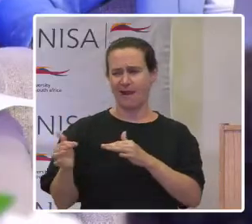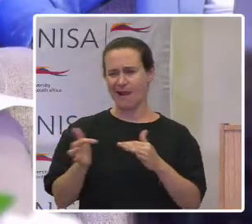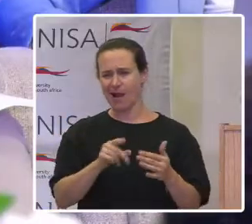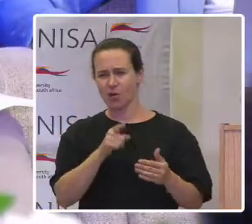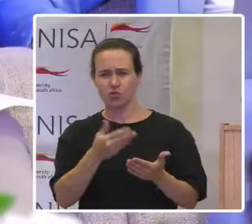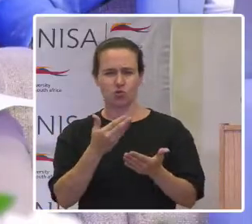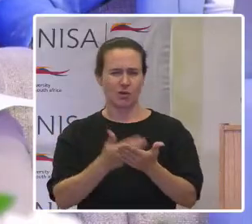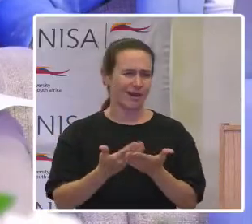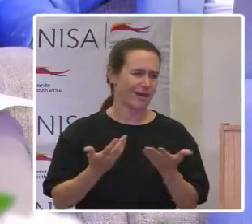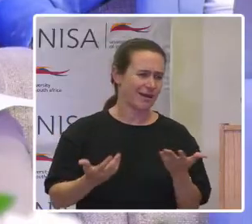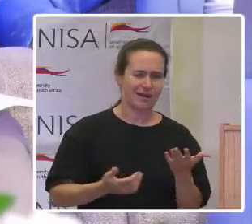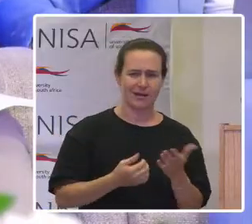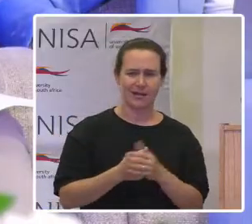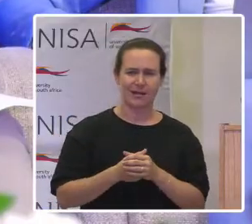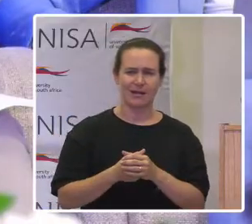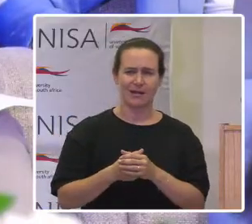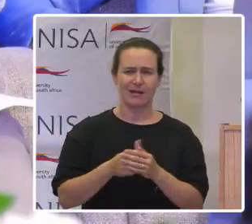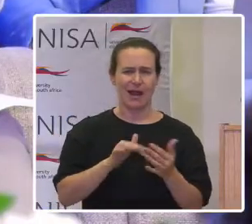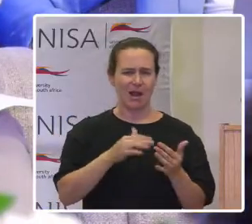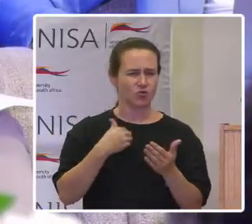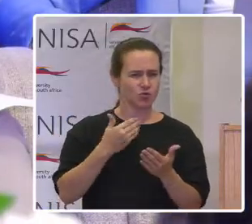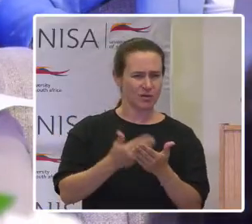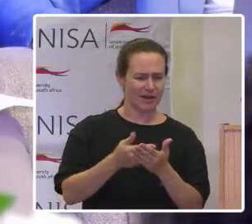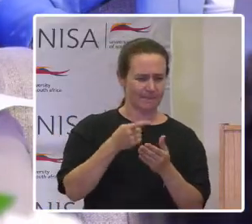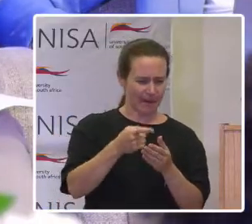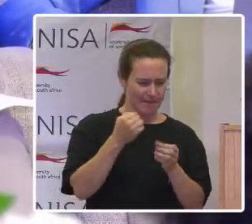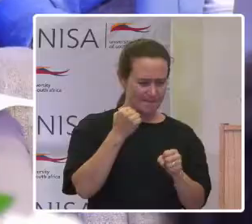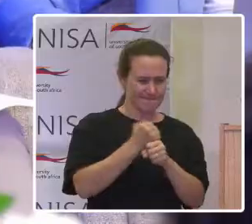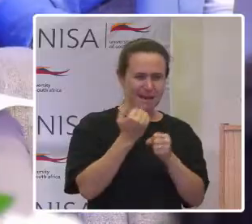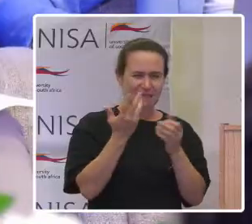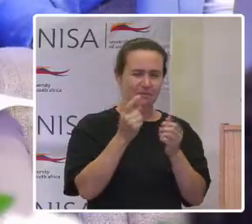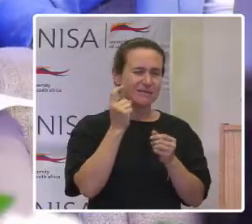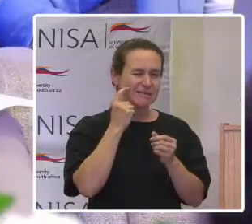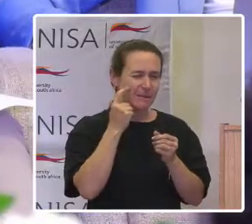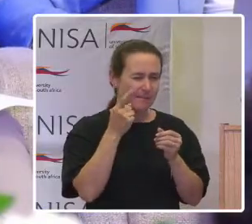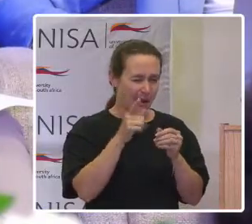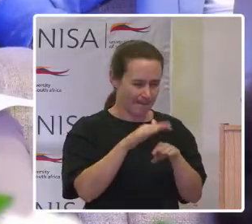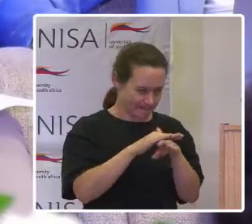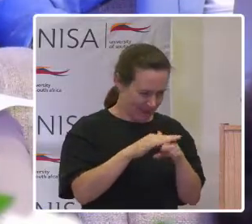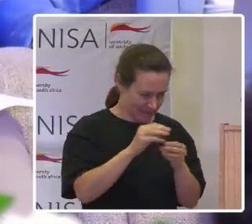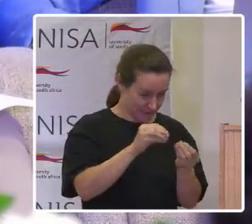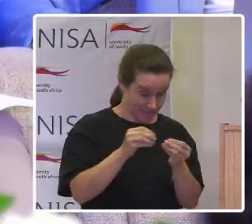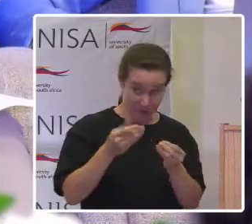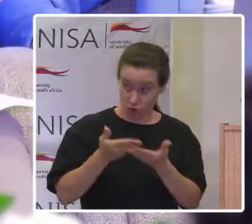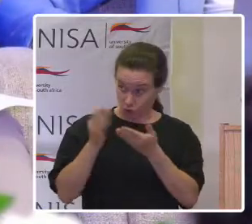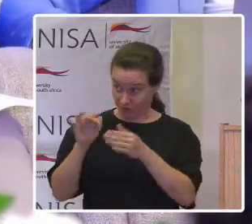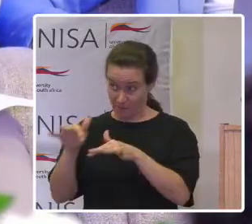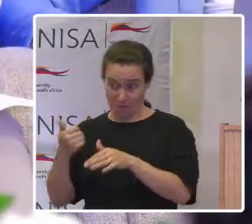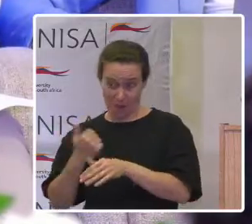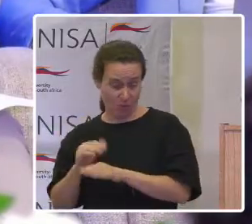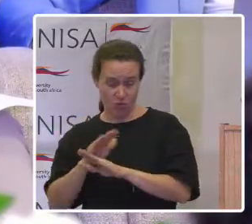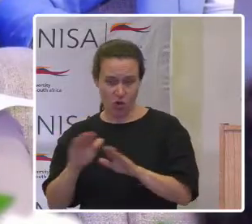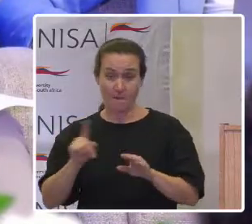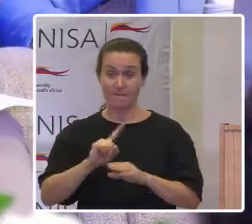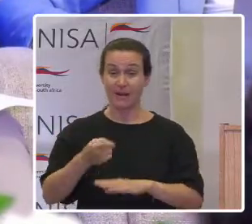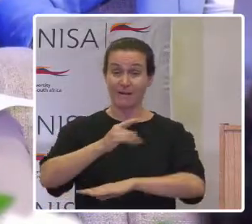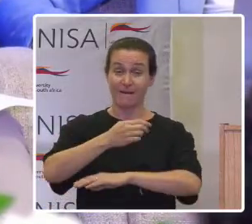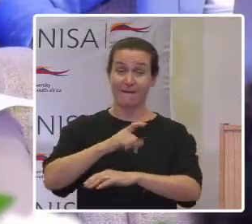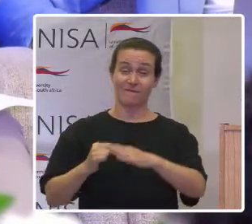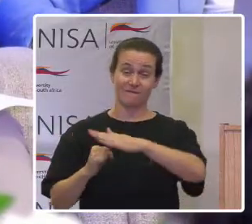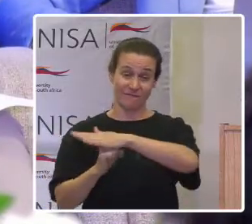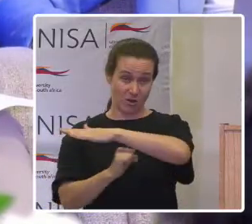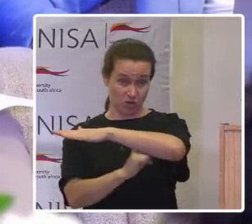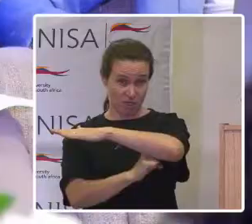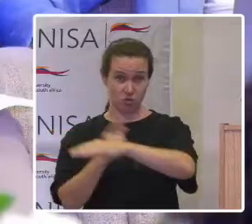go about having a prototype that people can accept and all of those things. But the basic foundation is